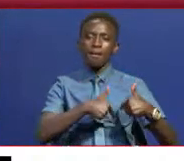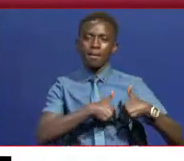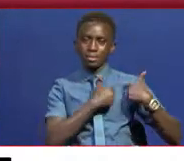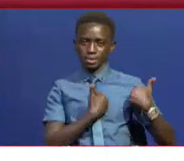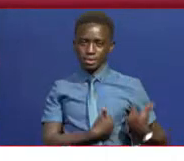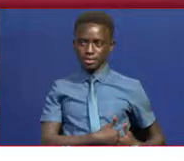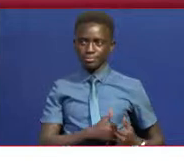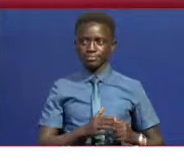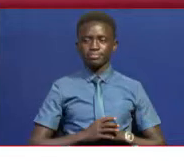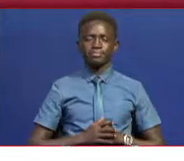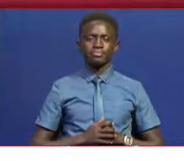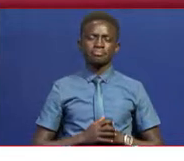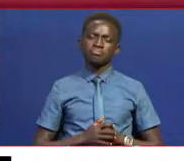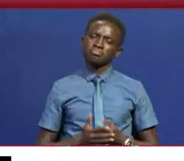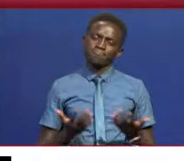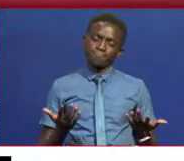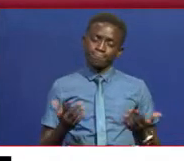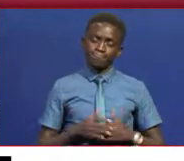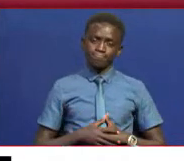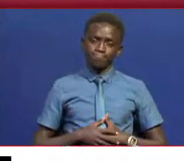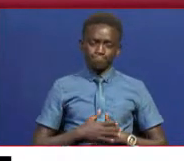Your Excellency,